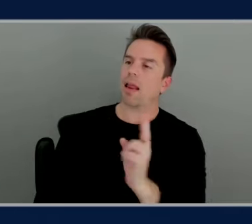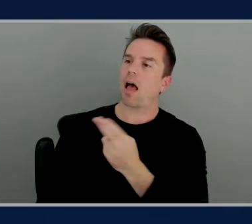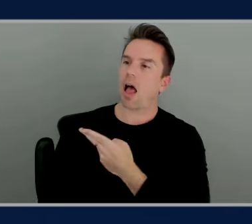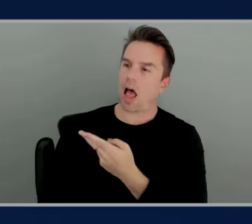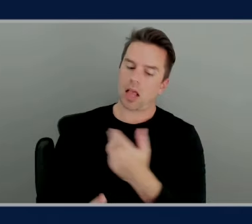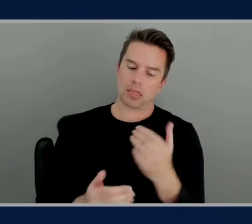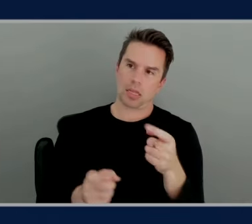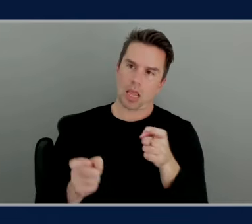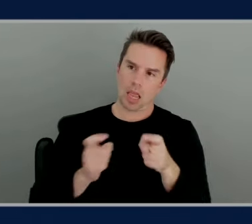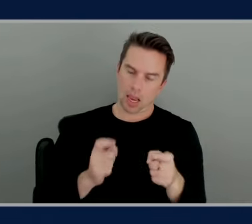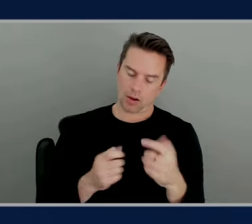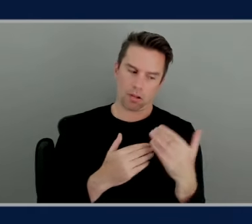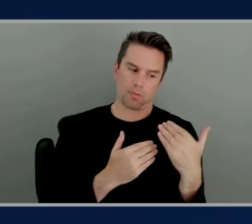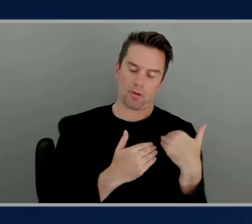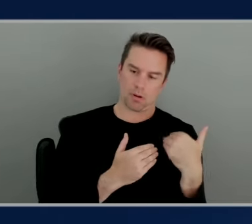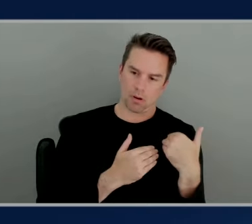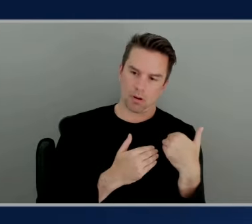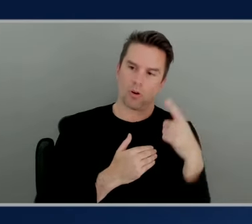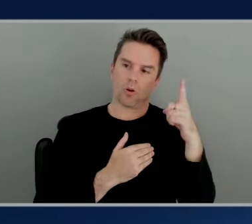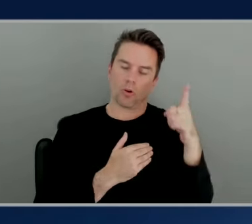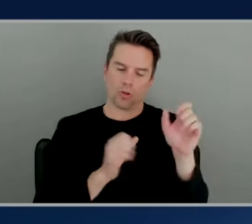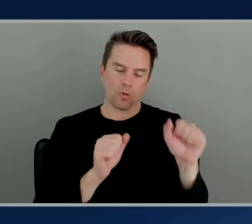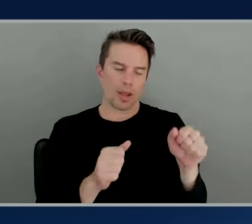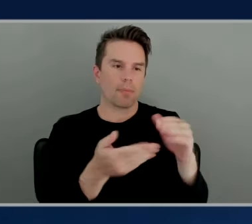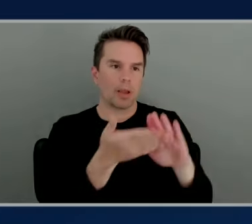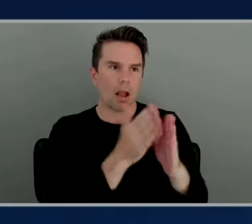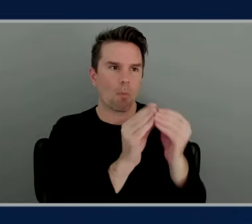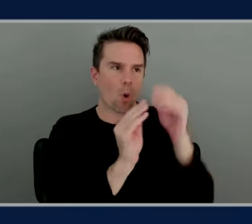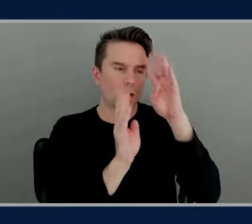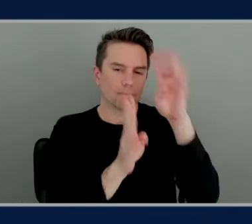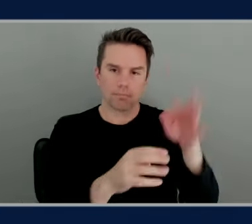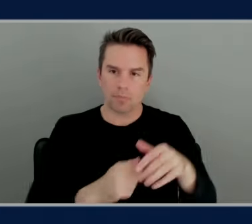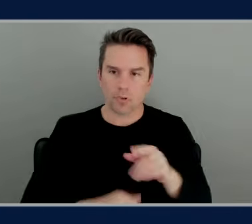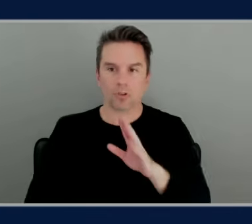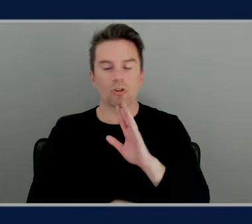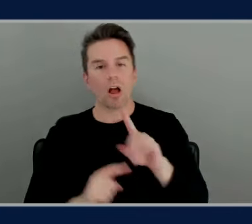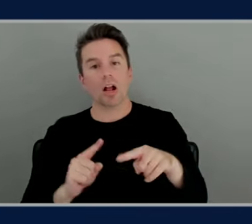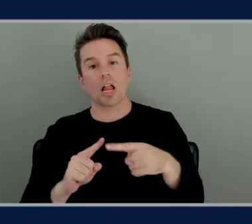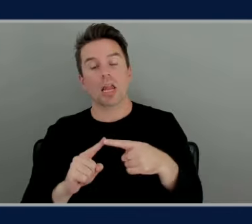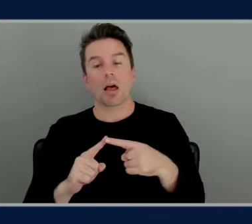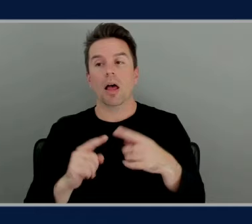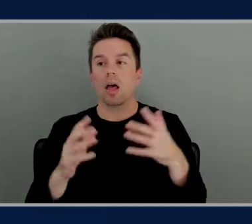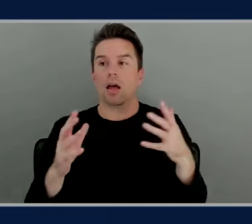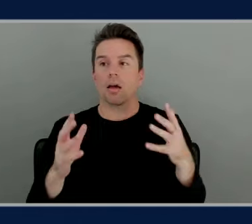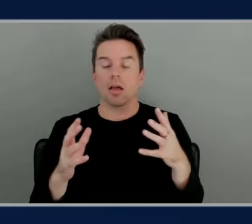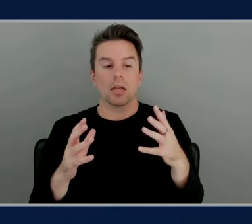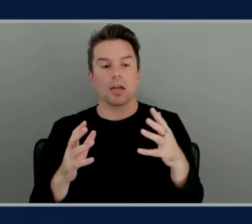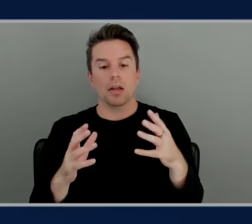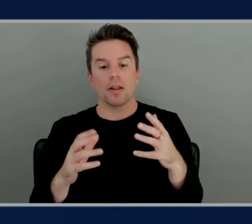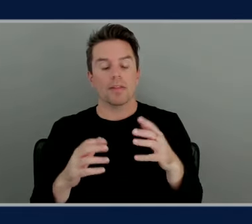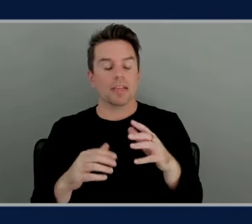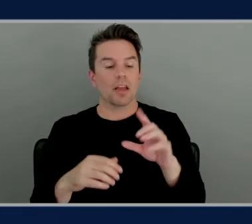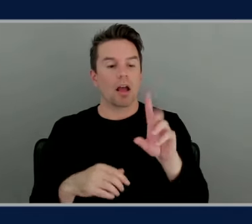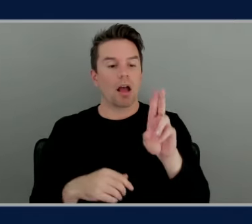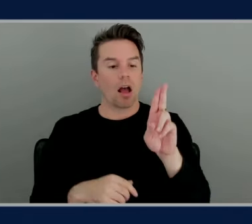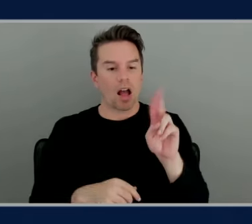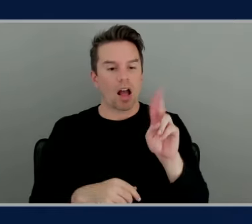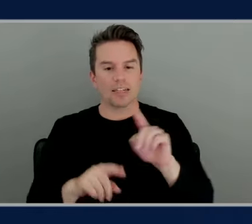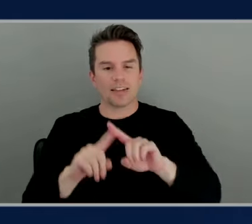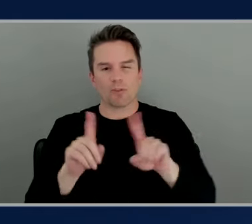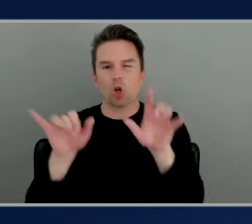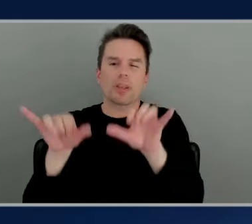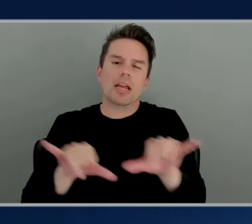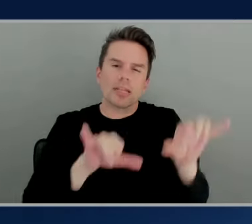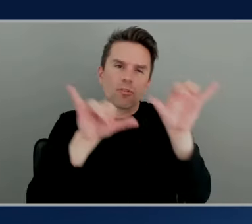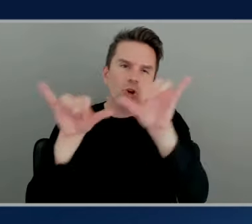That's all they're good for. Yeah. Right? We talk a lot about undifferentiated heavy lifting. We talk a ton about be the best expert that you can on the